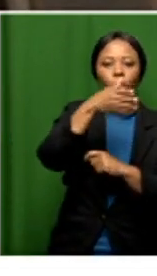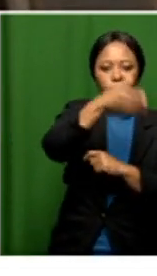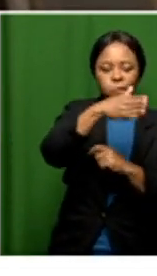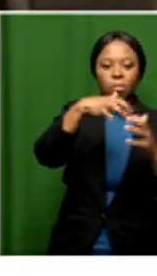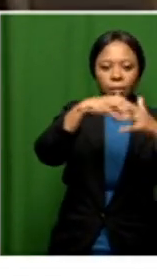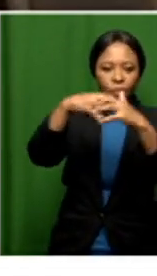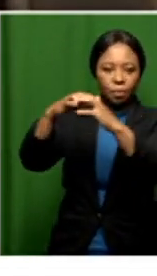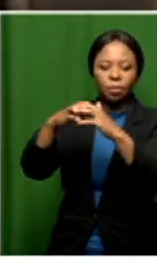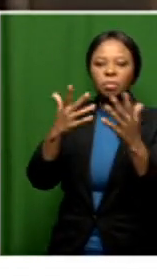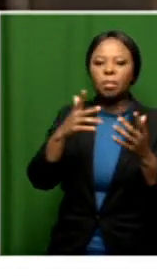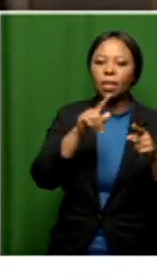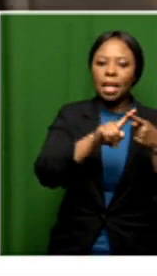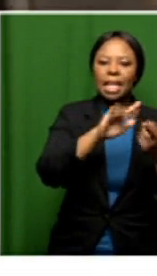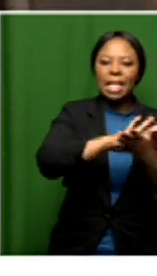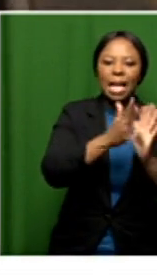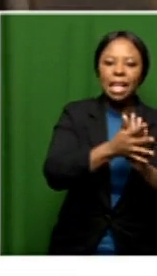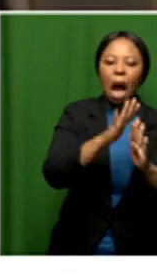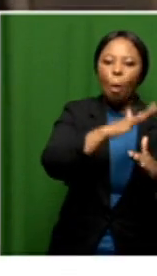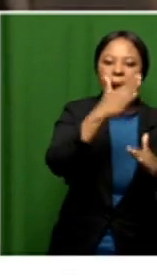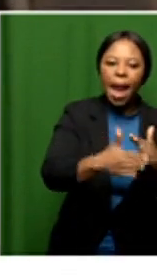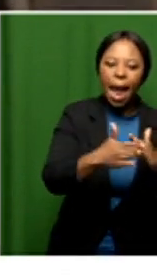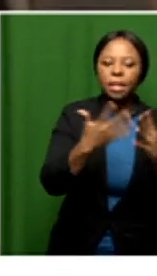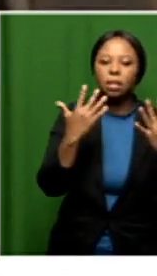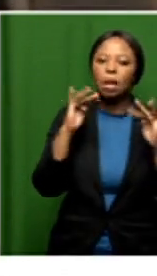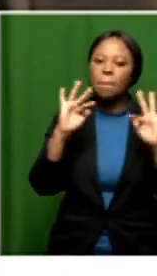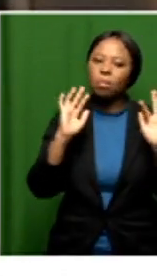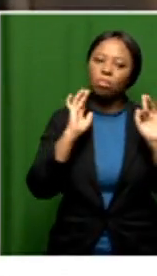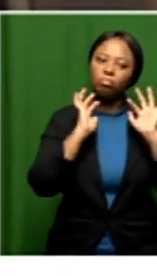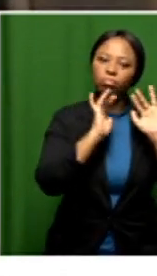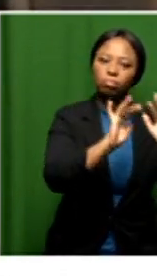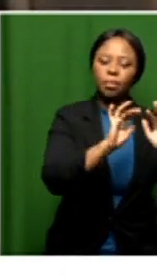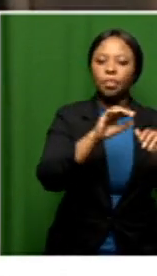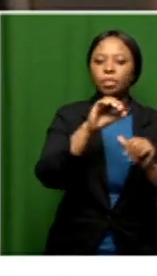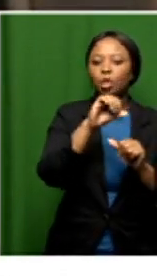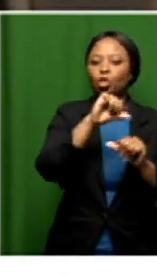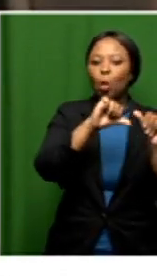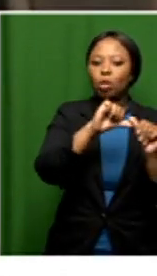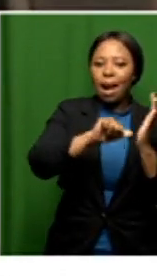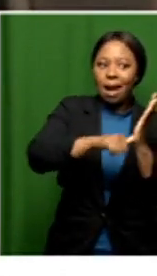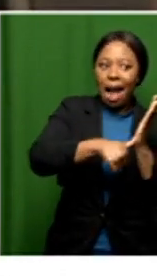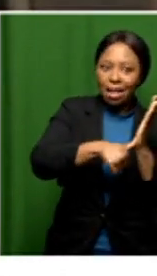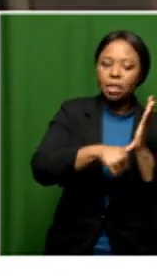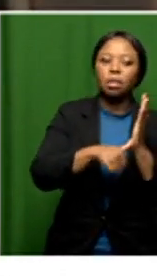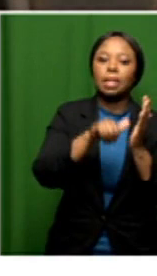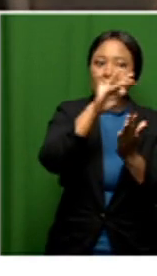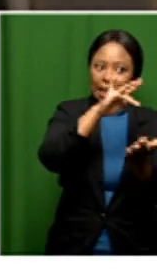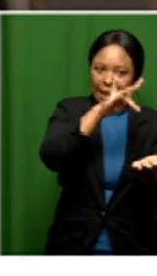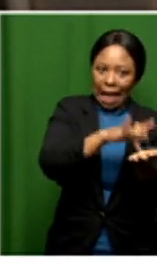especially around SASSA weekends or SASSA days where people go to collect their social grants. We have also